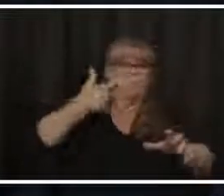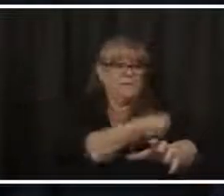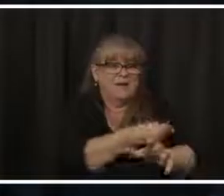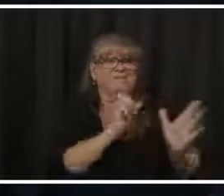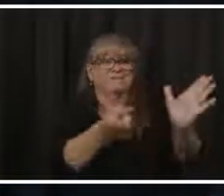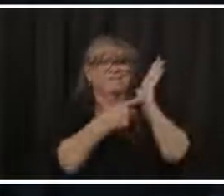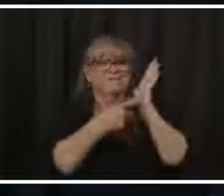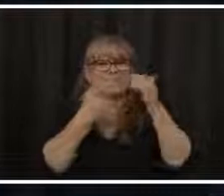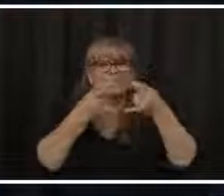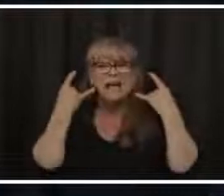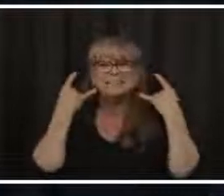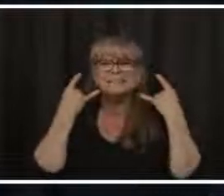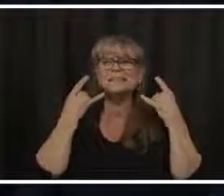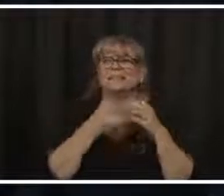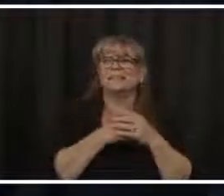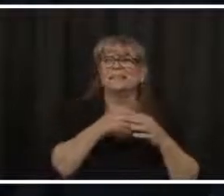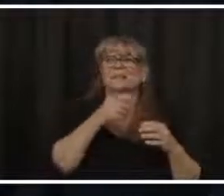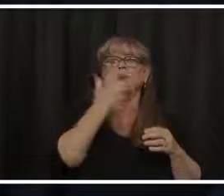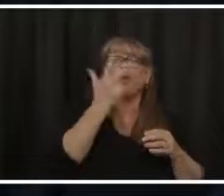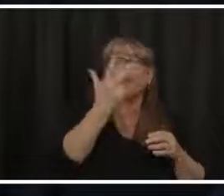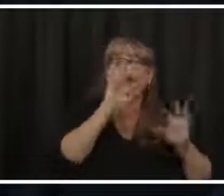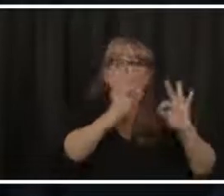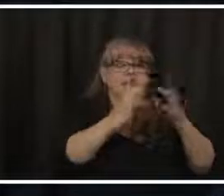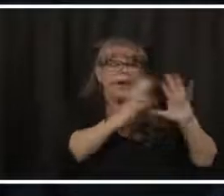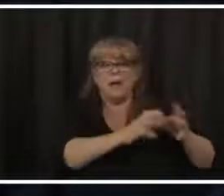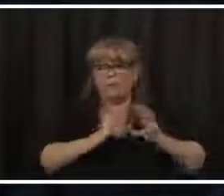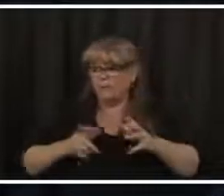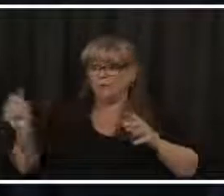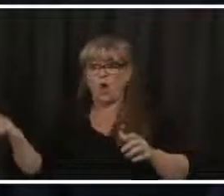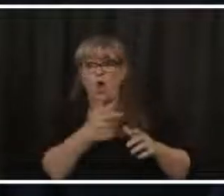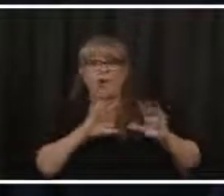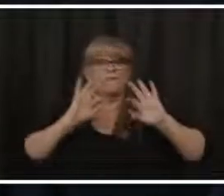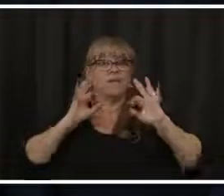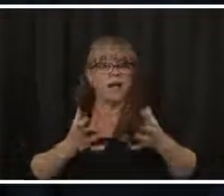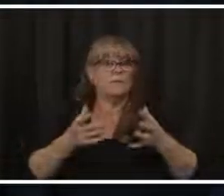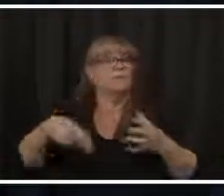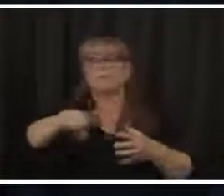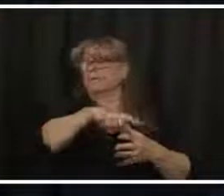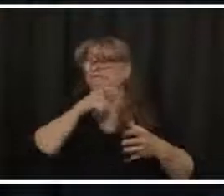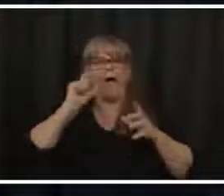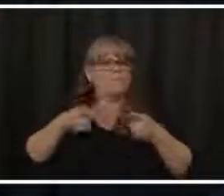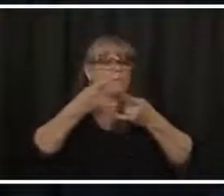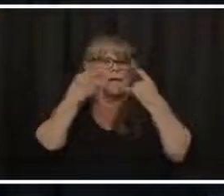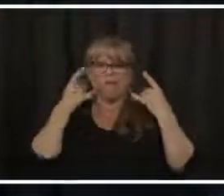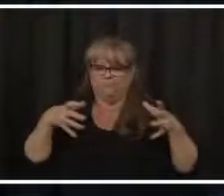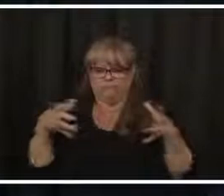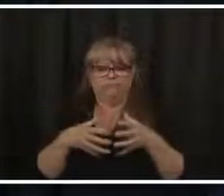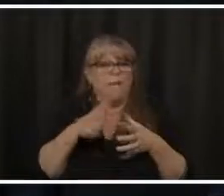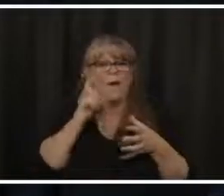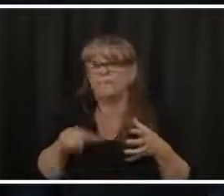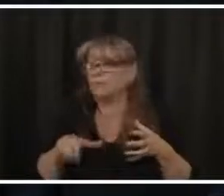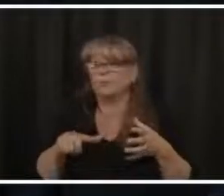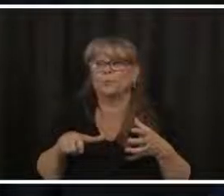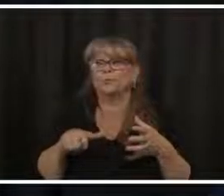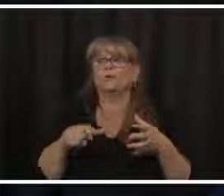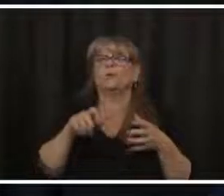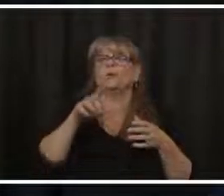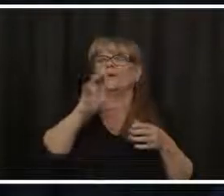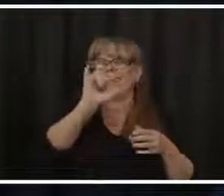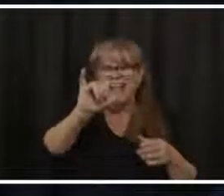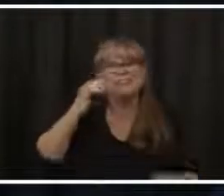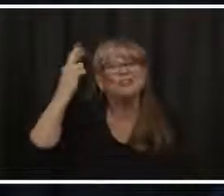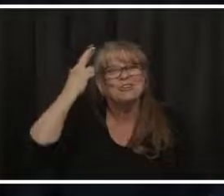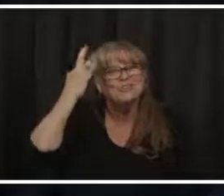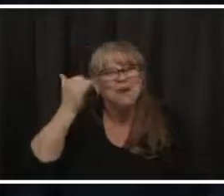3 families and they're all vaccinated, there is no mask wearing requirement in our state. And yeah, that absolutely is yet another reason to get vaccinated. I think the